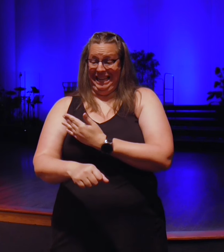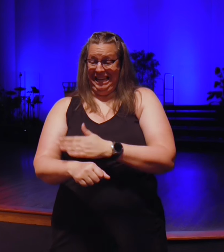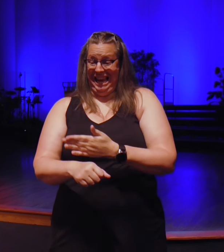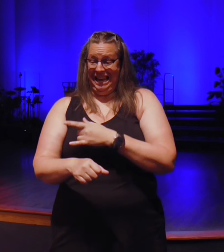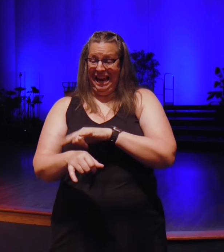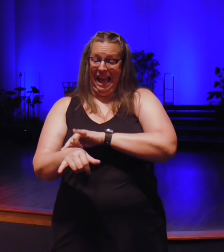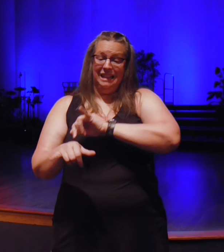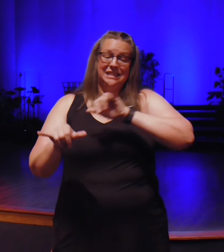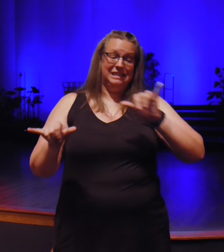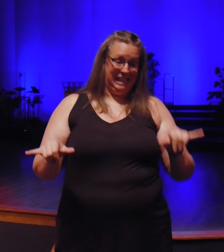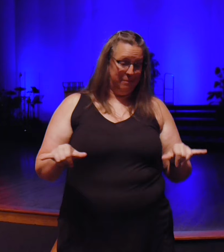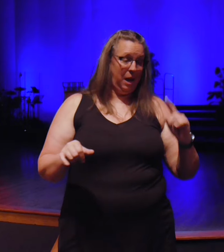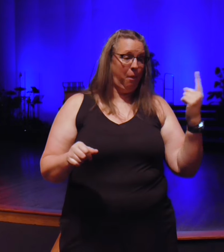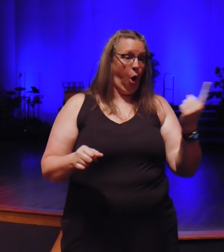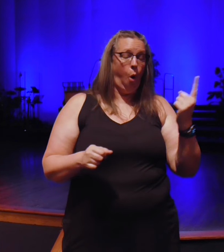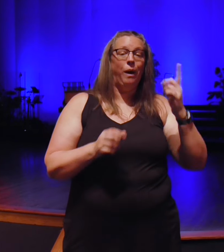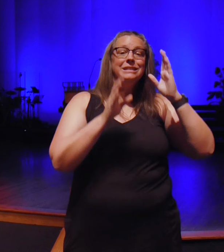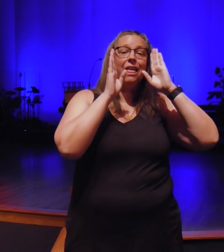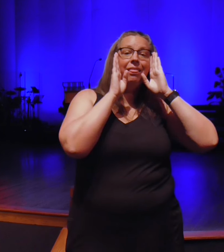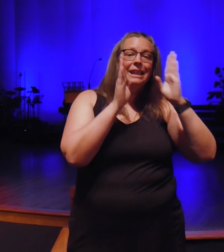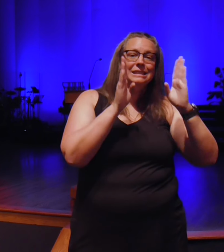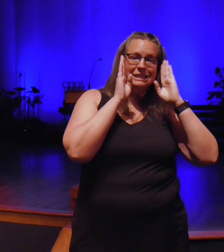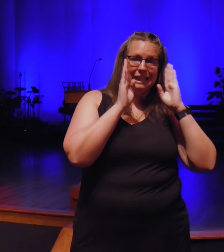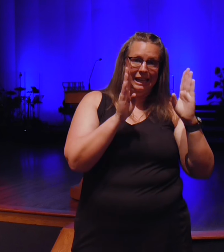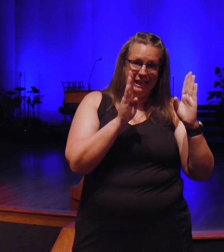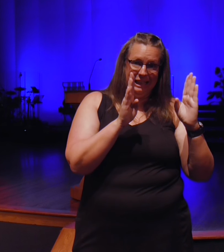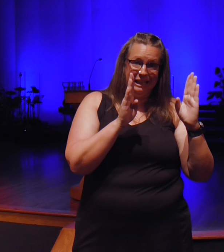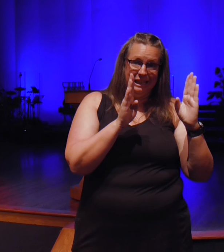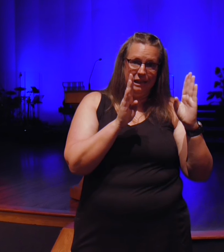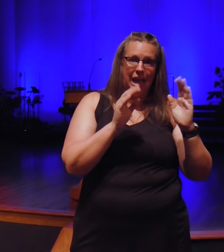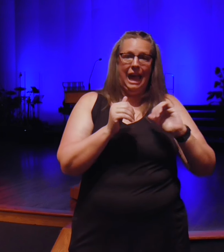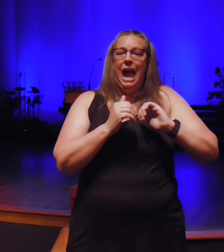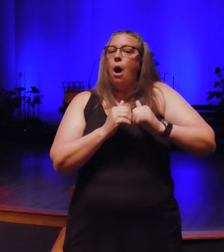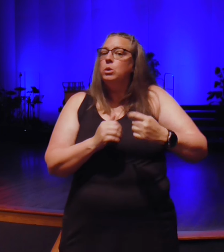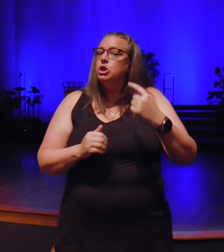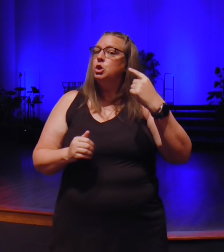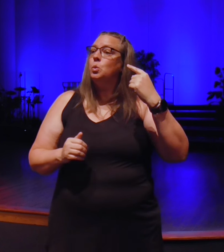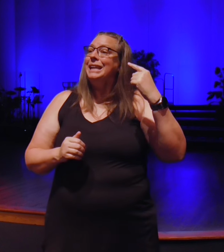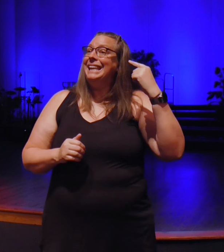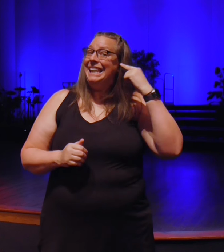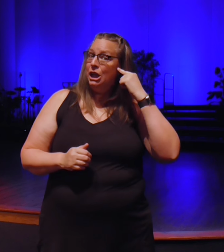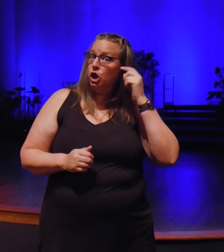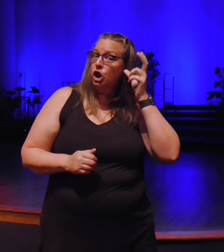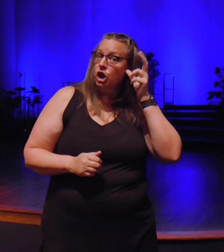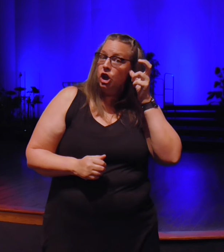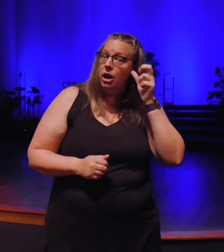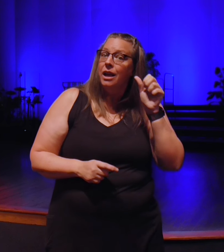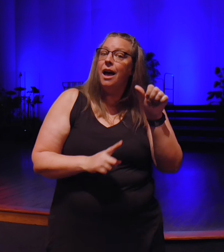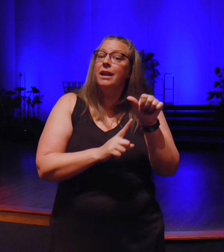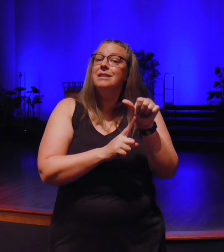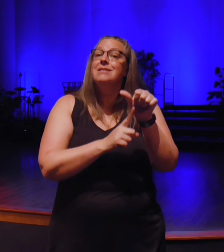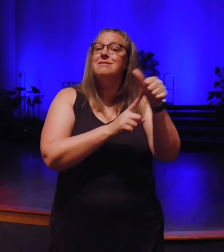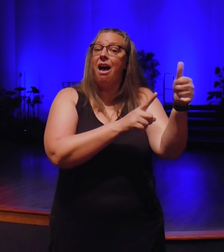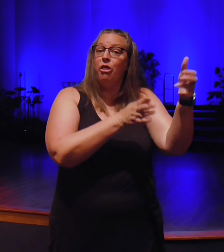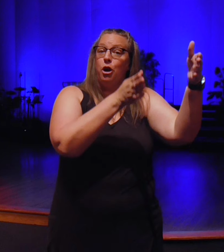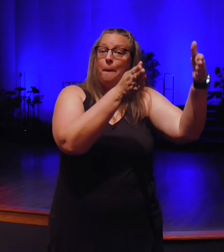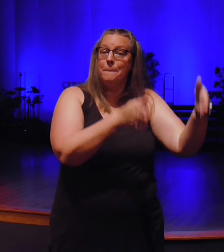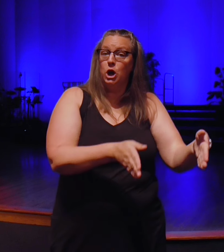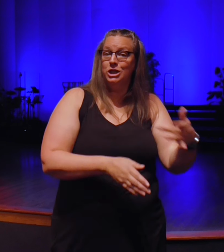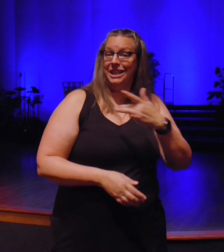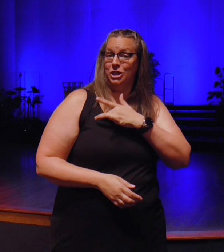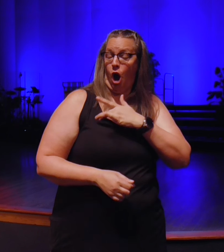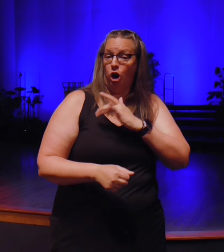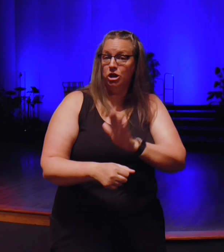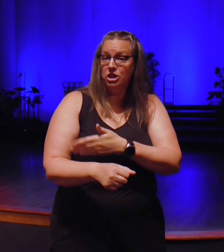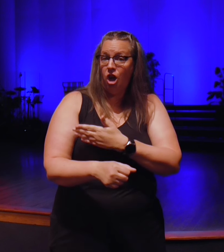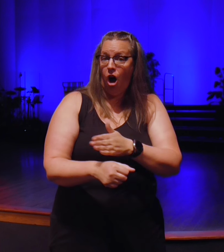listening. How do you hear another's heart song? Well, when you're in resonance with